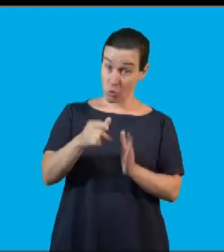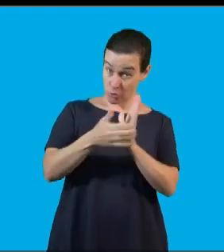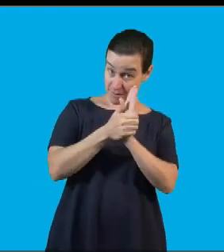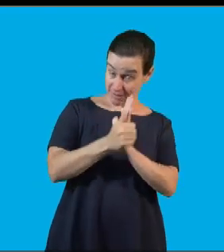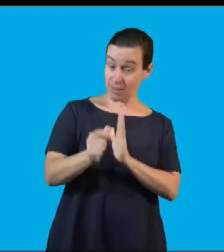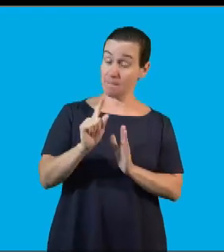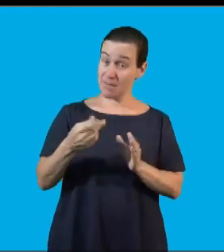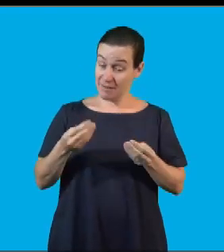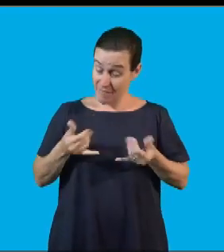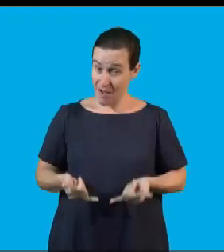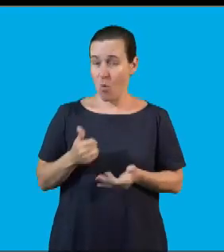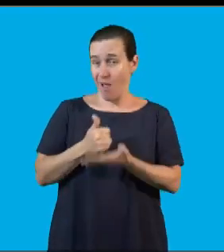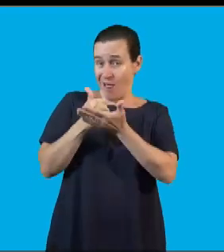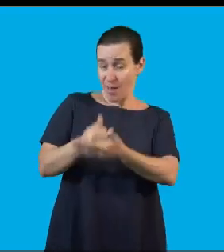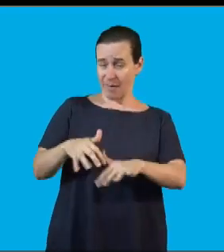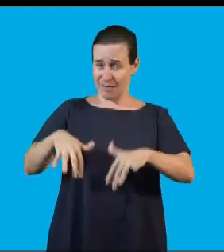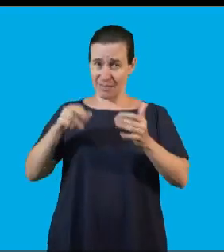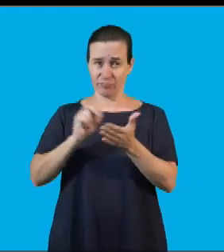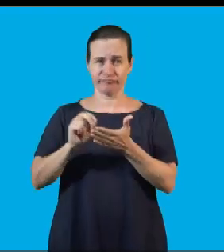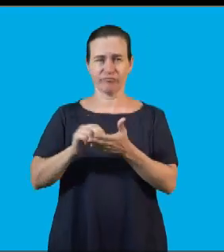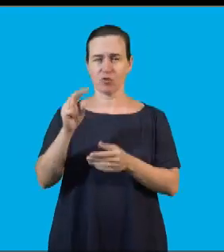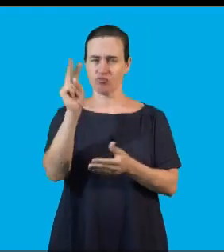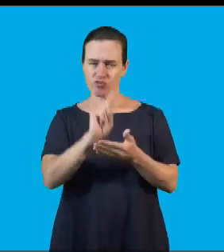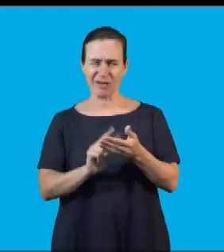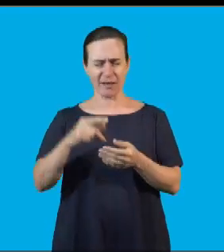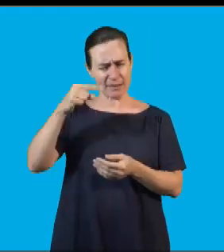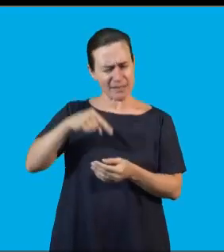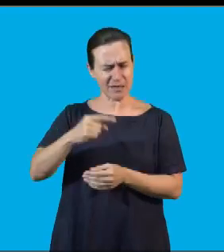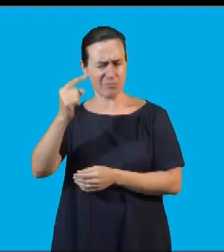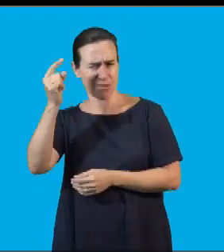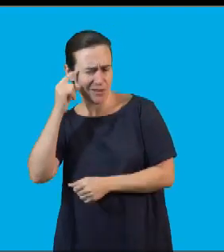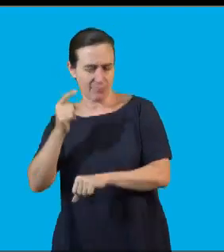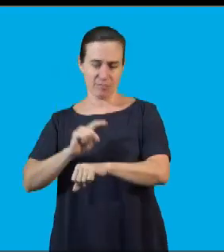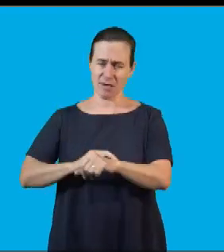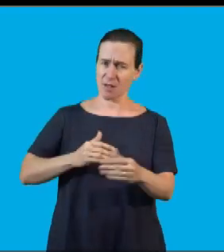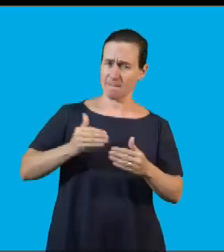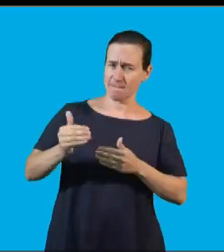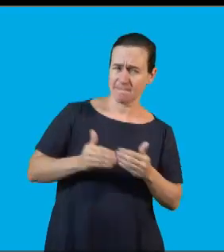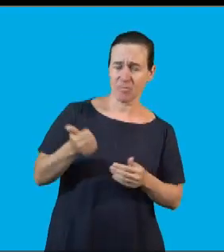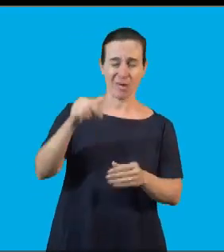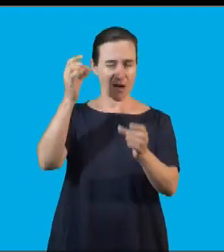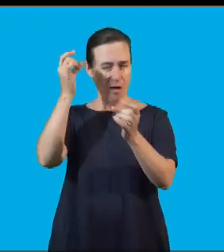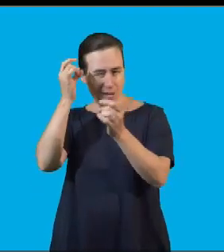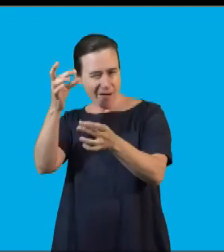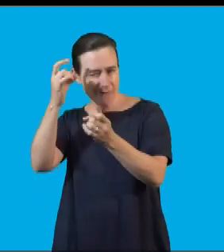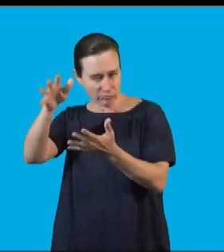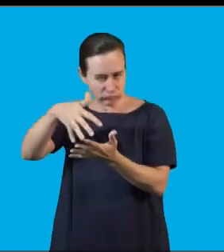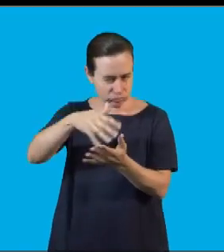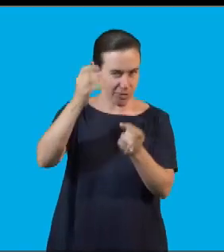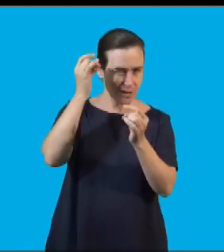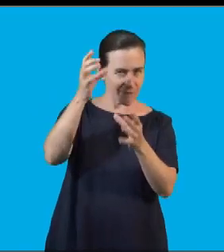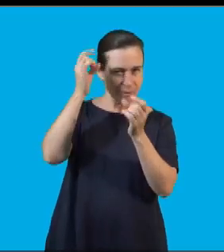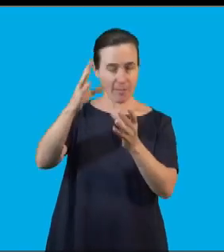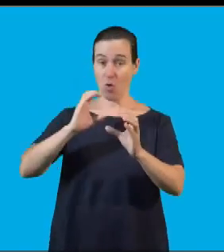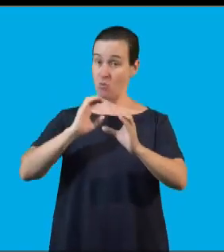Exam writing competency skills include reading skills, critical thinking skills, time management, information